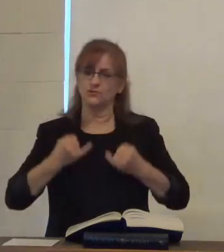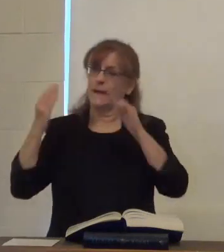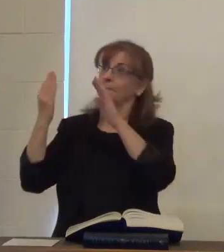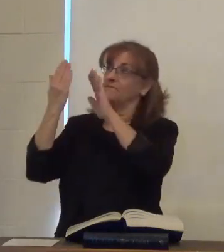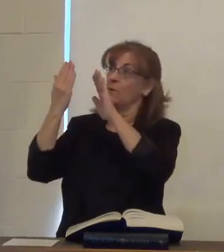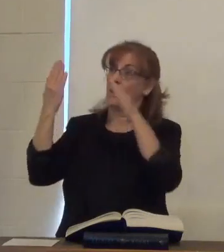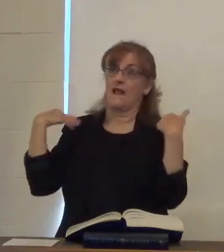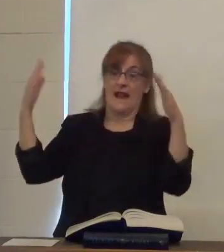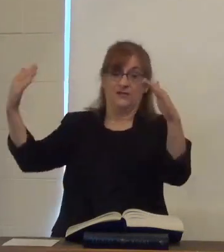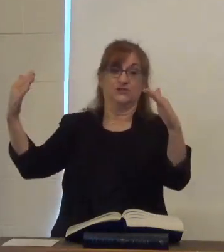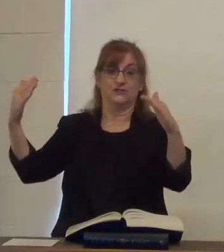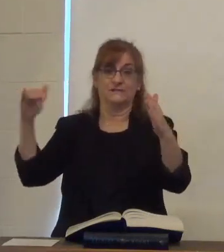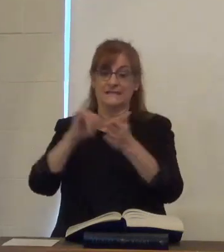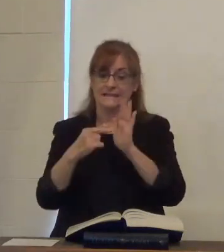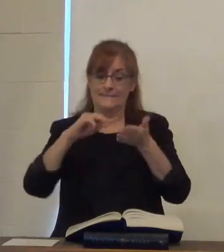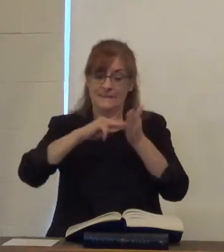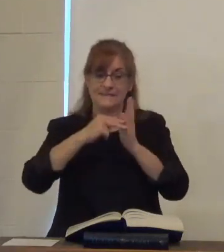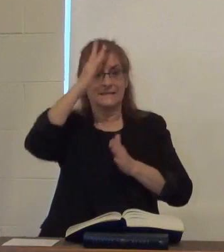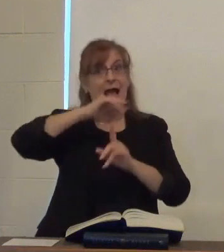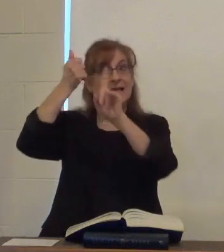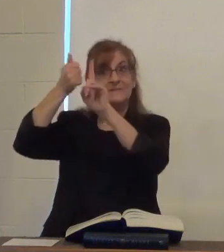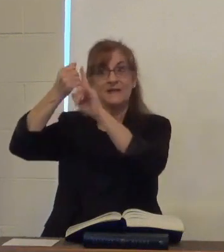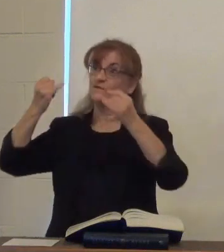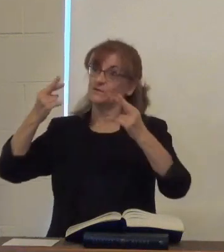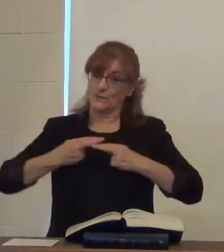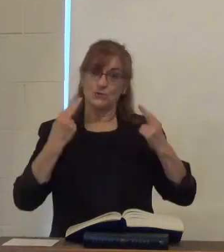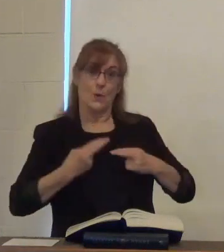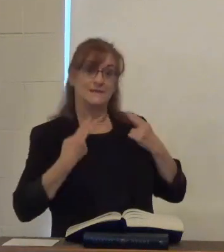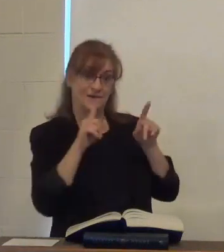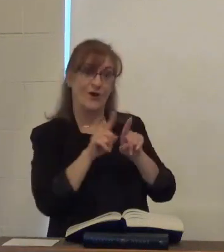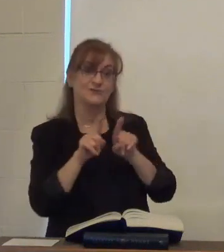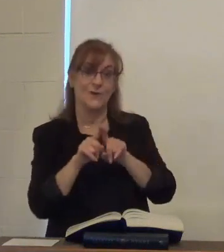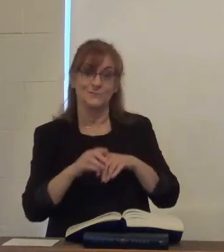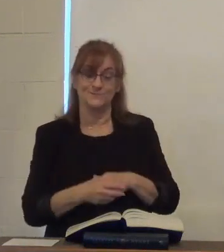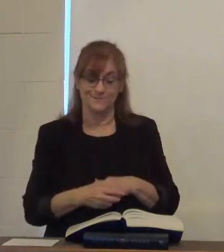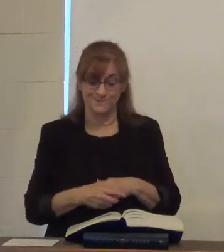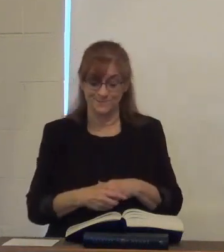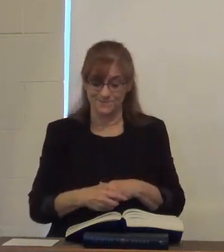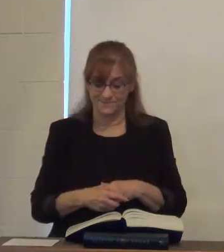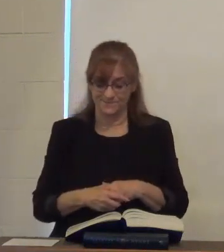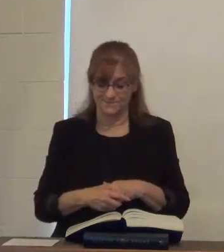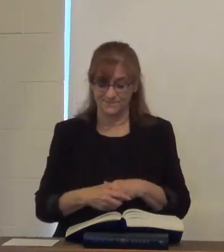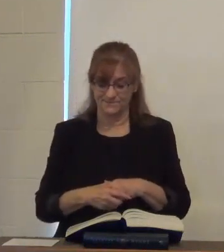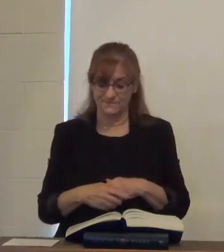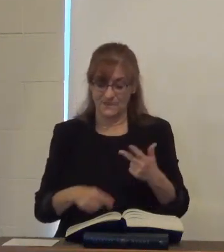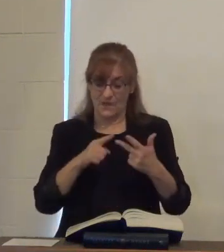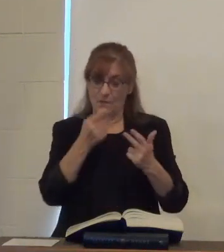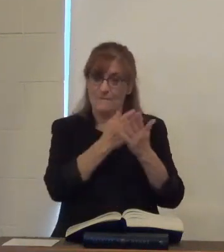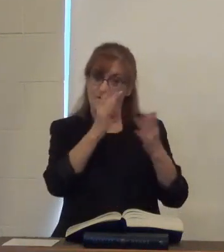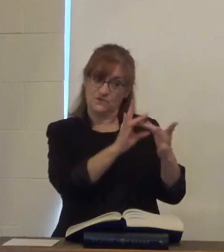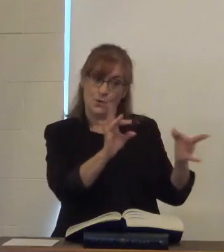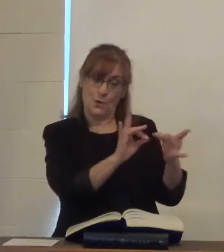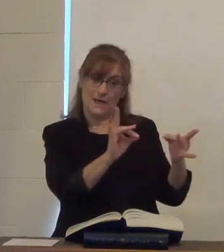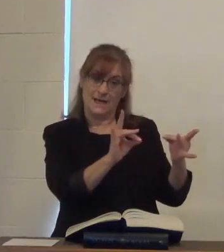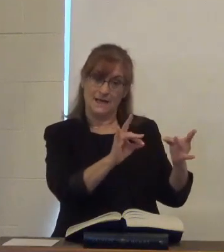of the angels, that indicates that God himself is rejoicing. He's the one that's in their presence. The third part of the story is